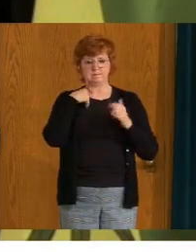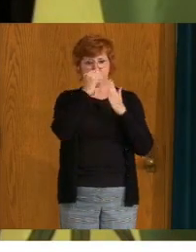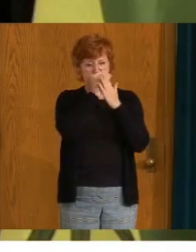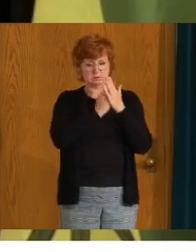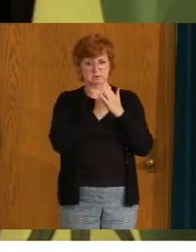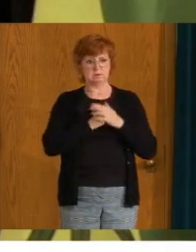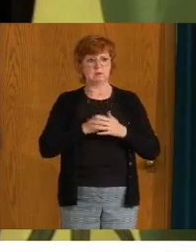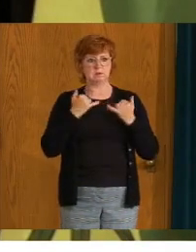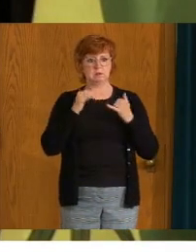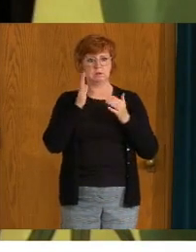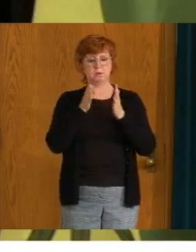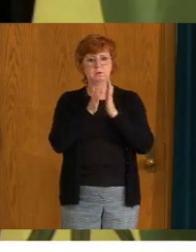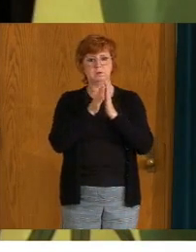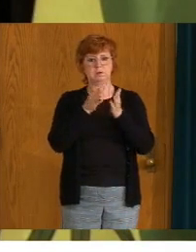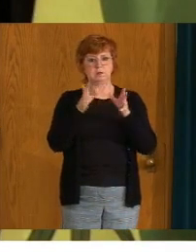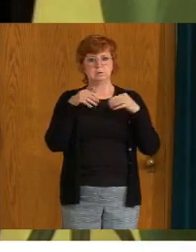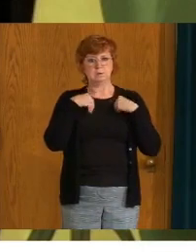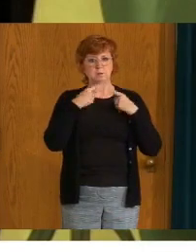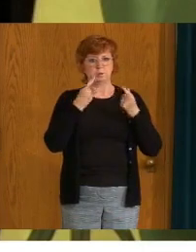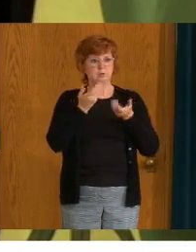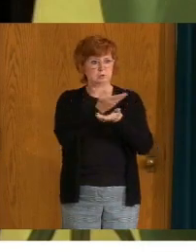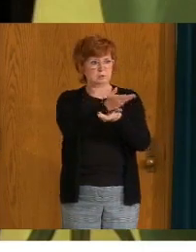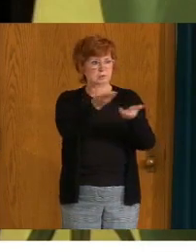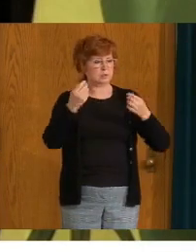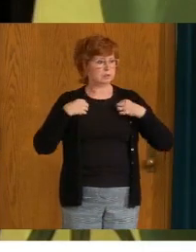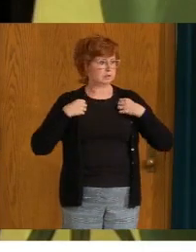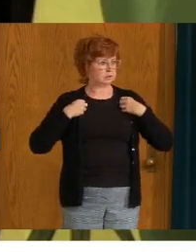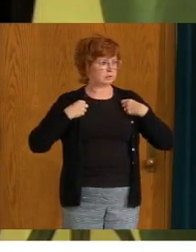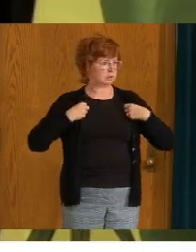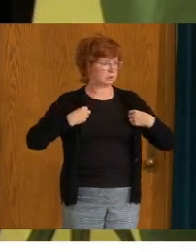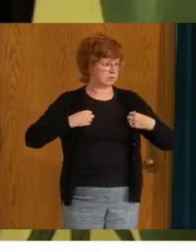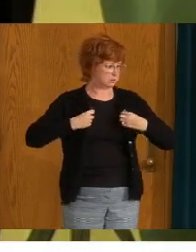I will now take questions, starting with questions from the room. Arthur?